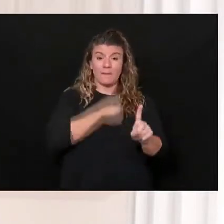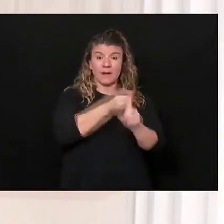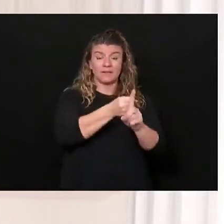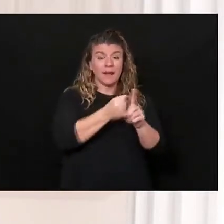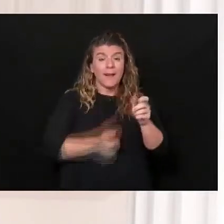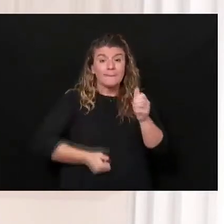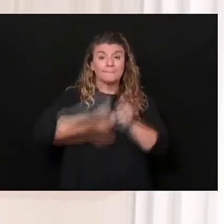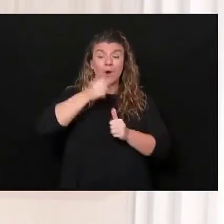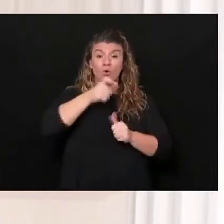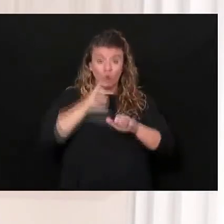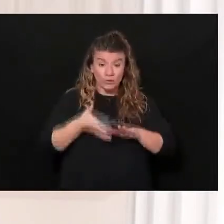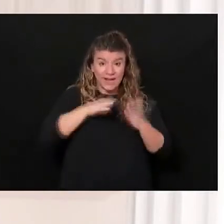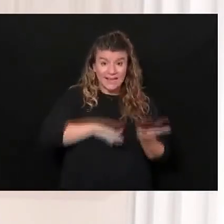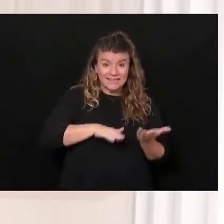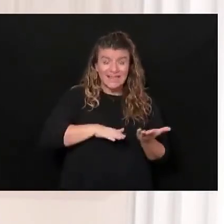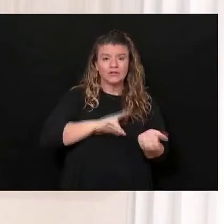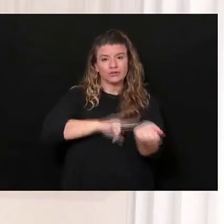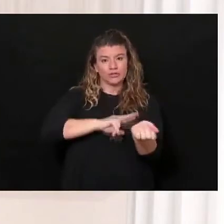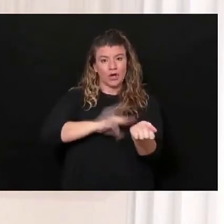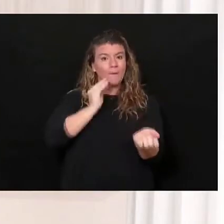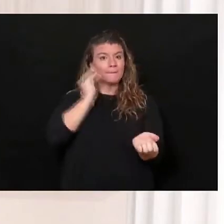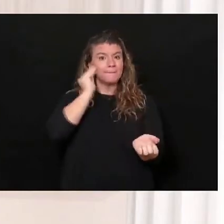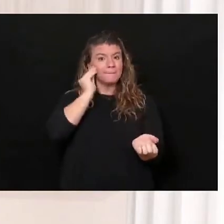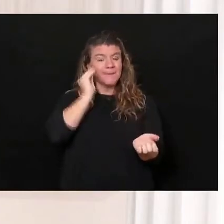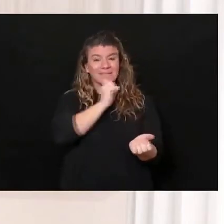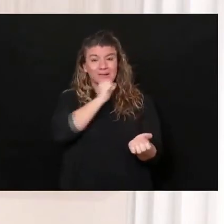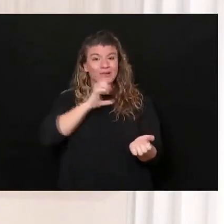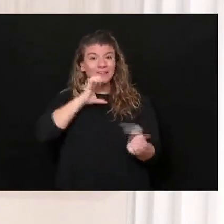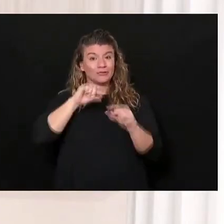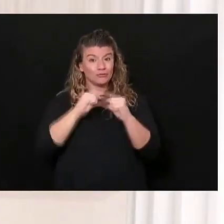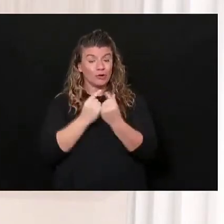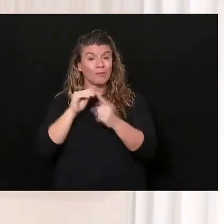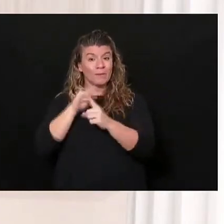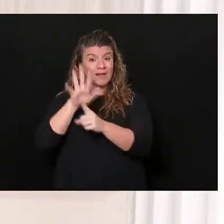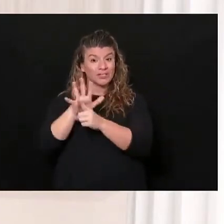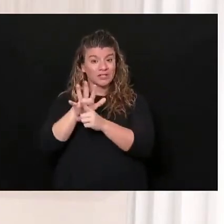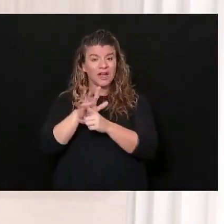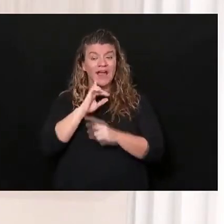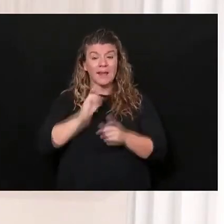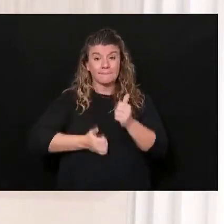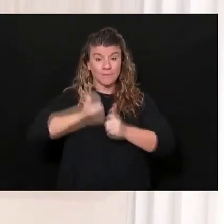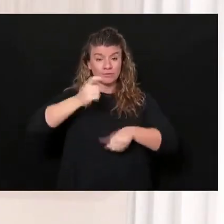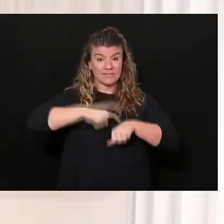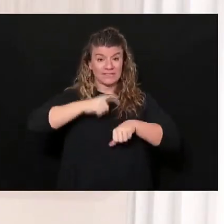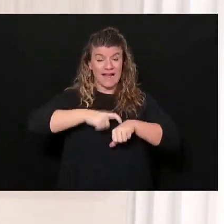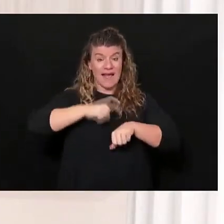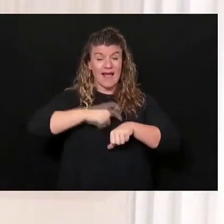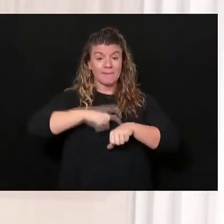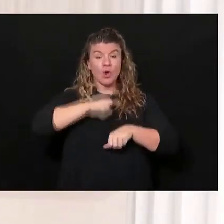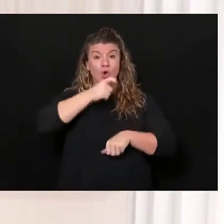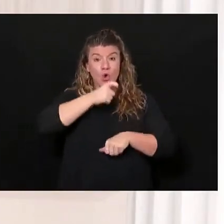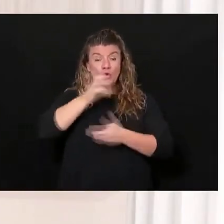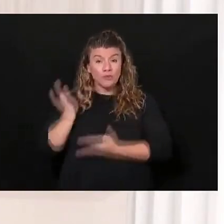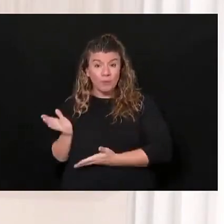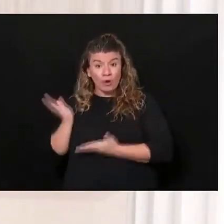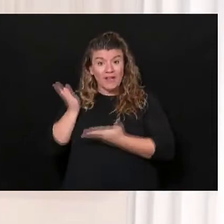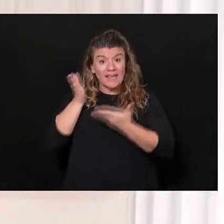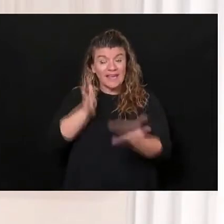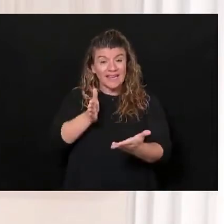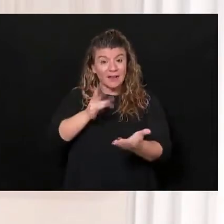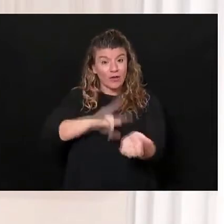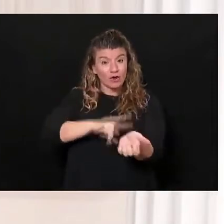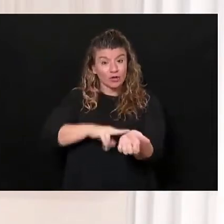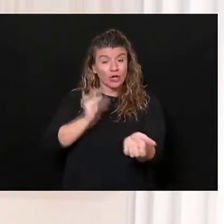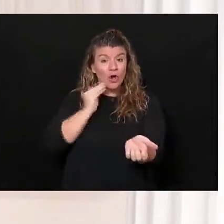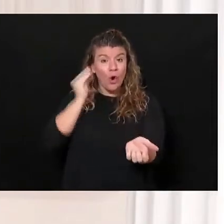the people dying are from nursing homes, and the majority of people that are bringing the virus into nursing homes is